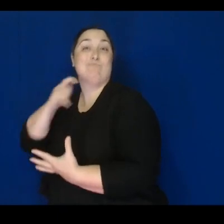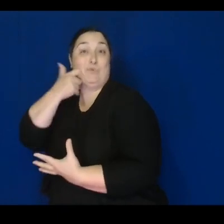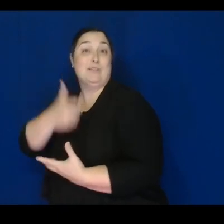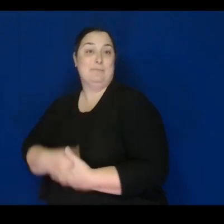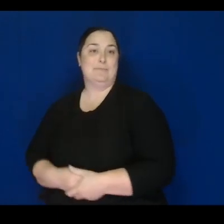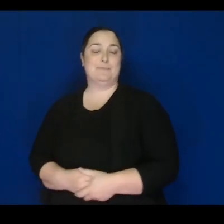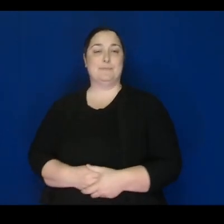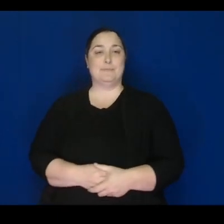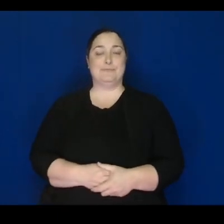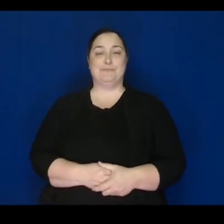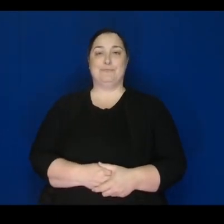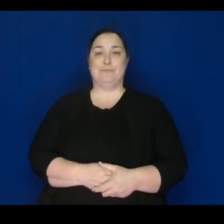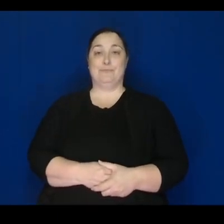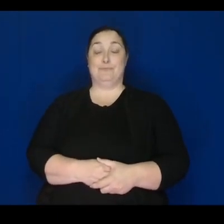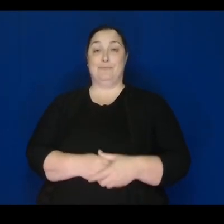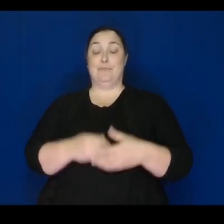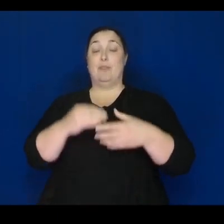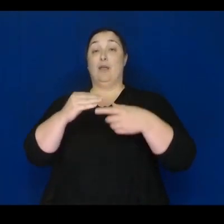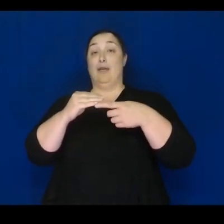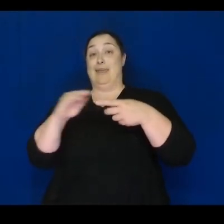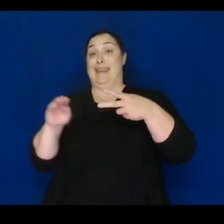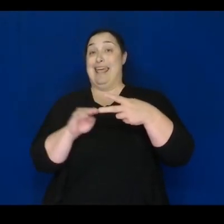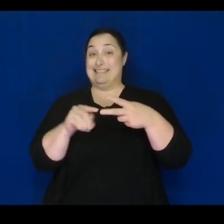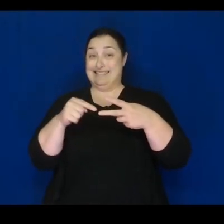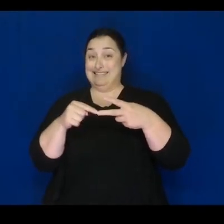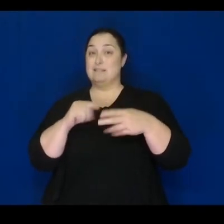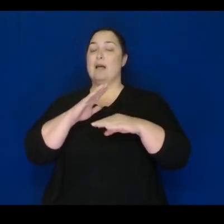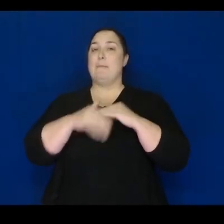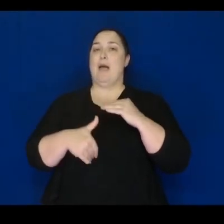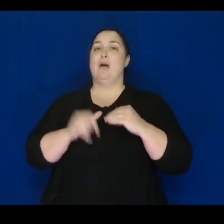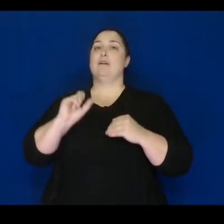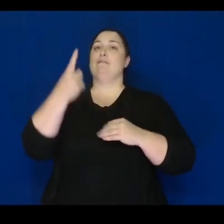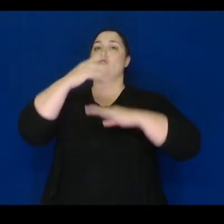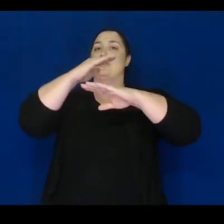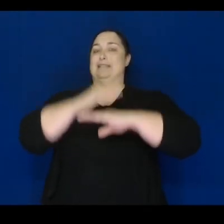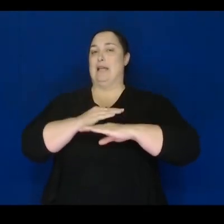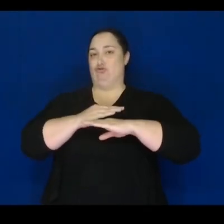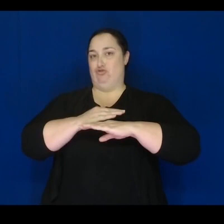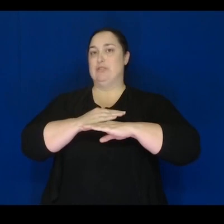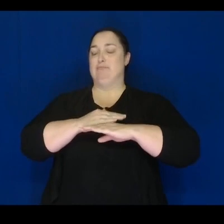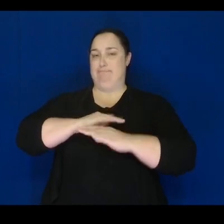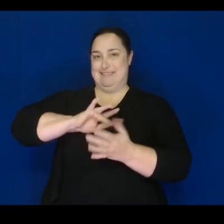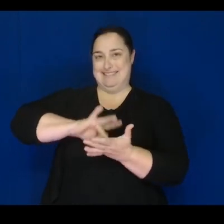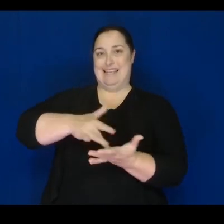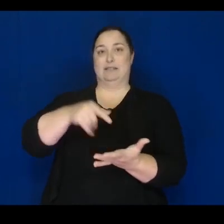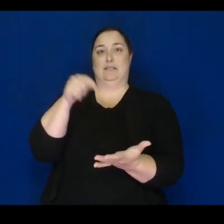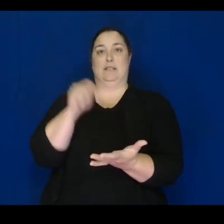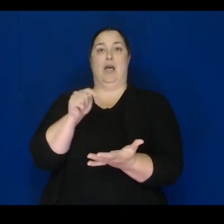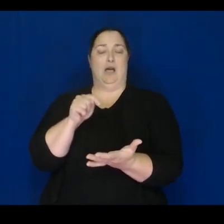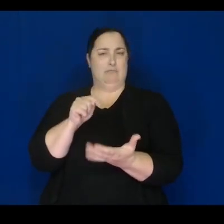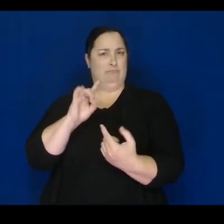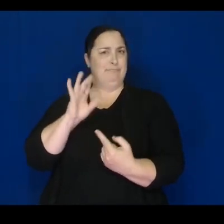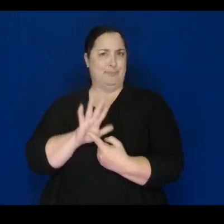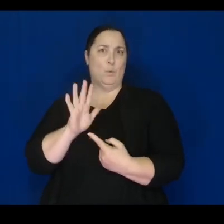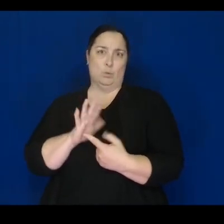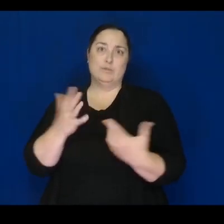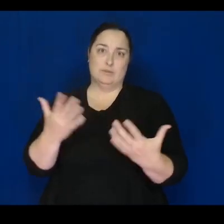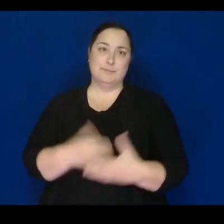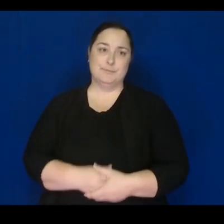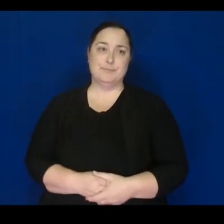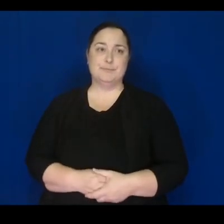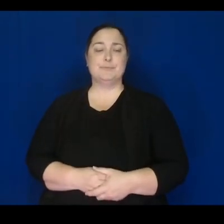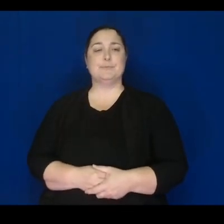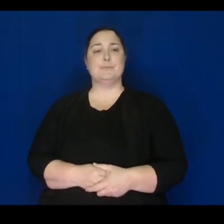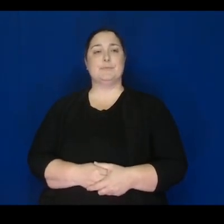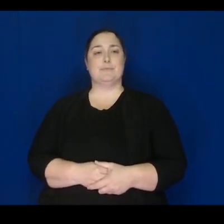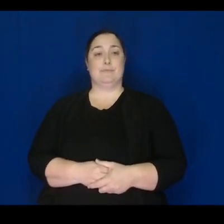So the next principle is centering First Nations voices. I think this is one of the most critical one. And so in